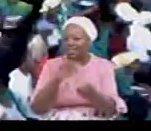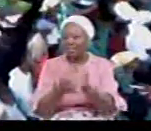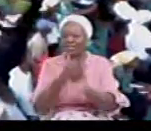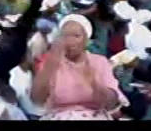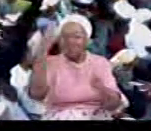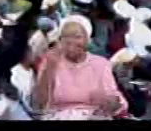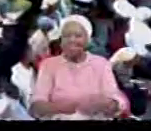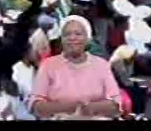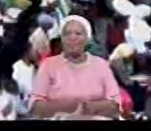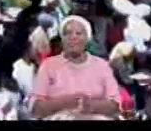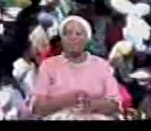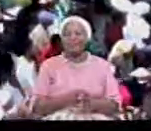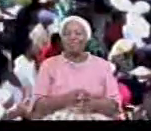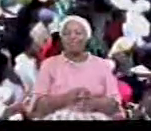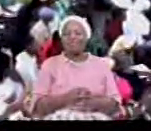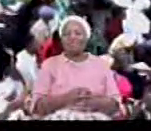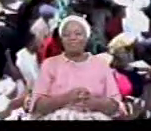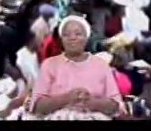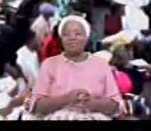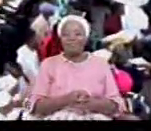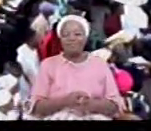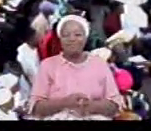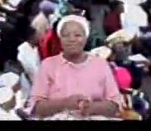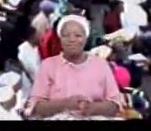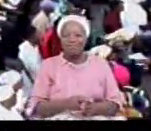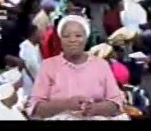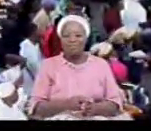Jesus' name.